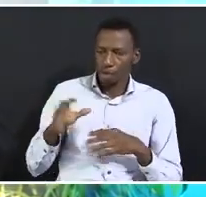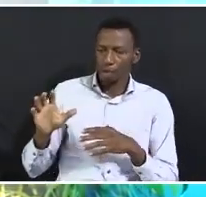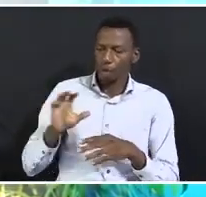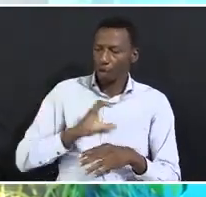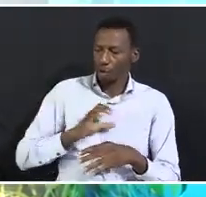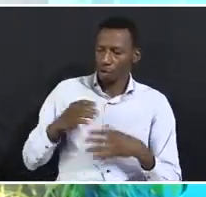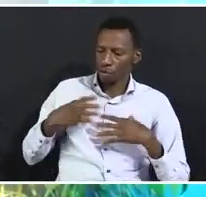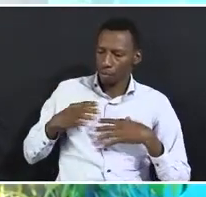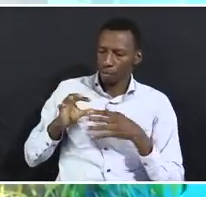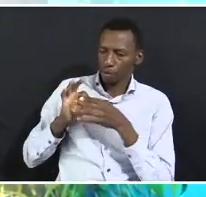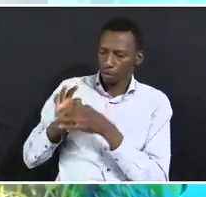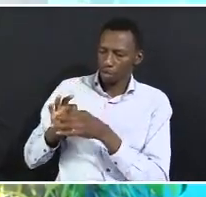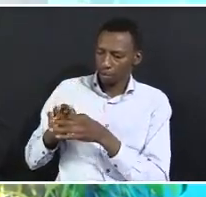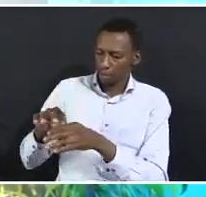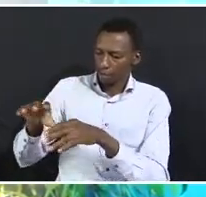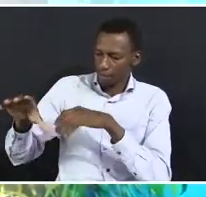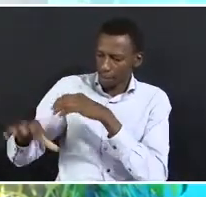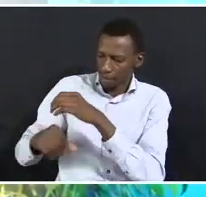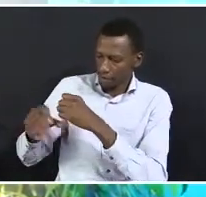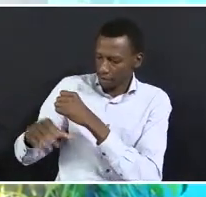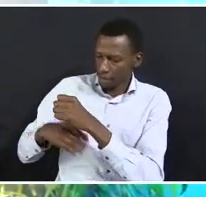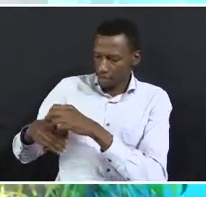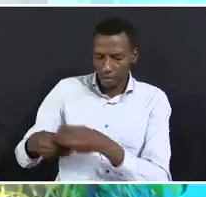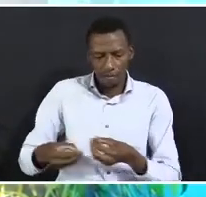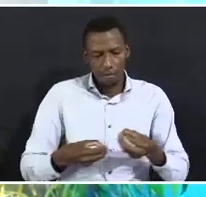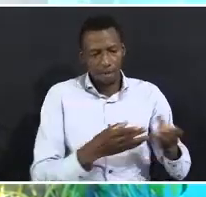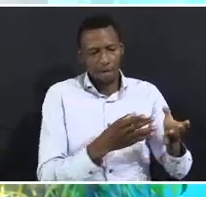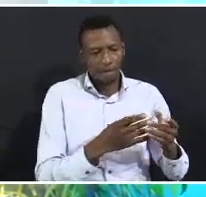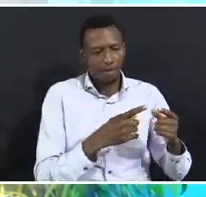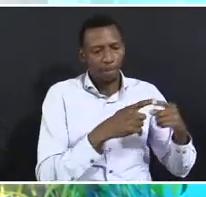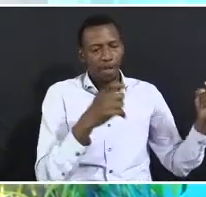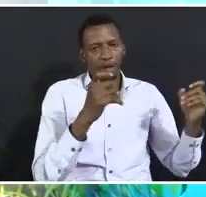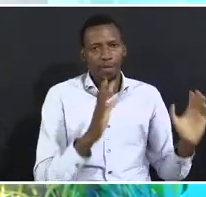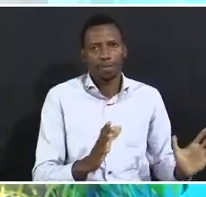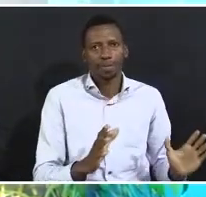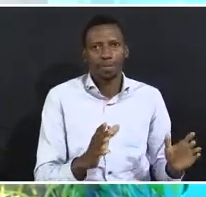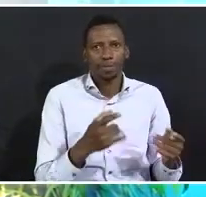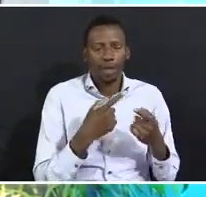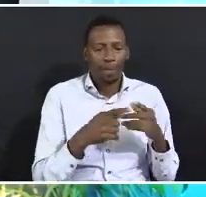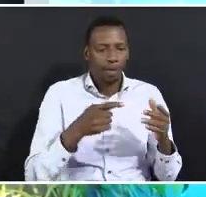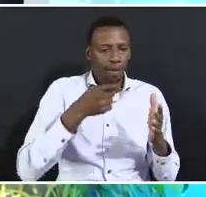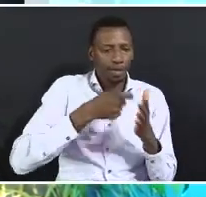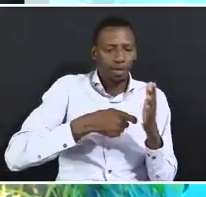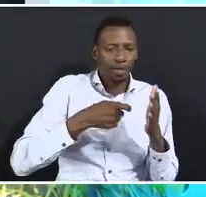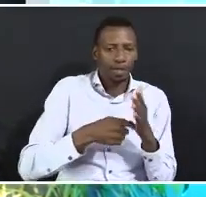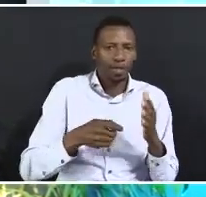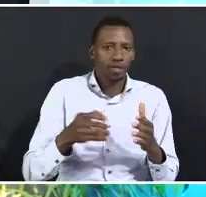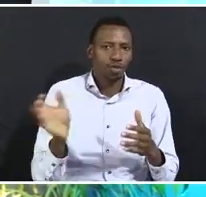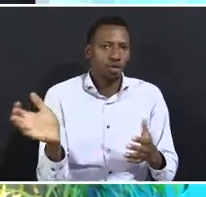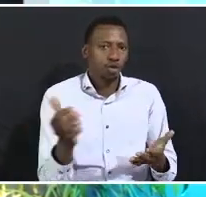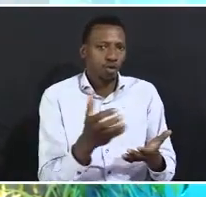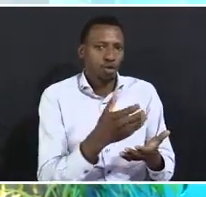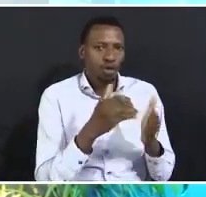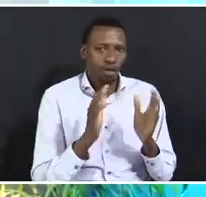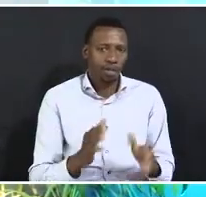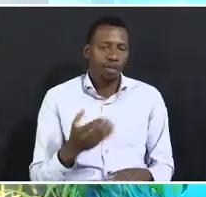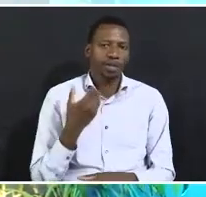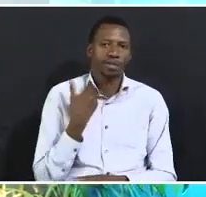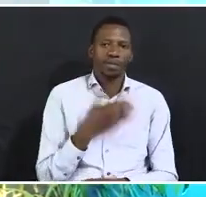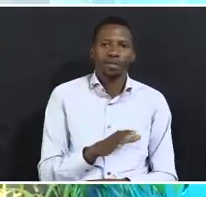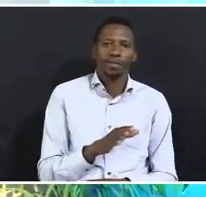own people, and is giving to the enemy. But you see, tax collectors are hated. Even